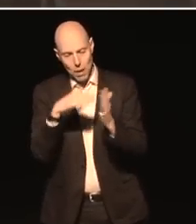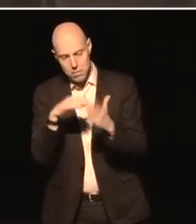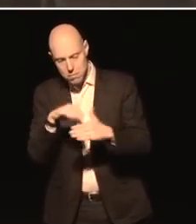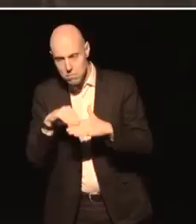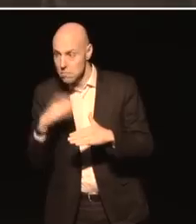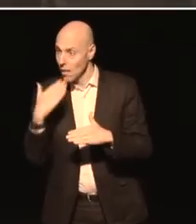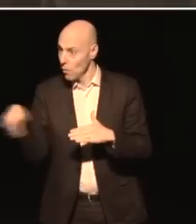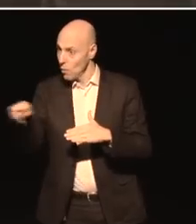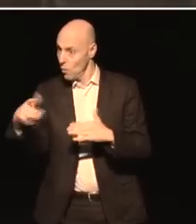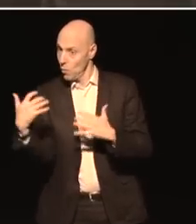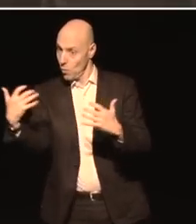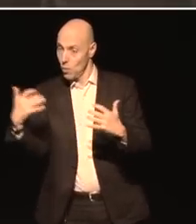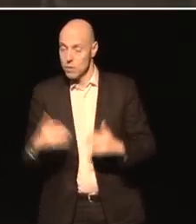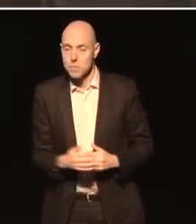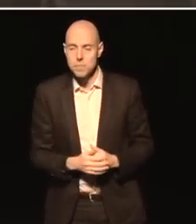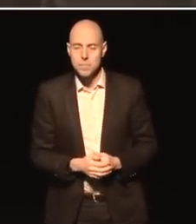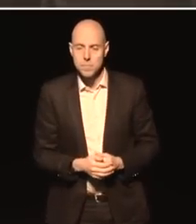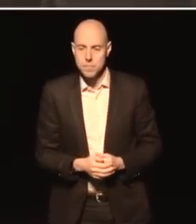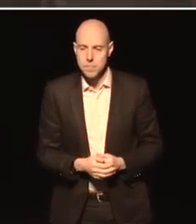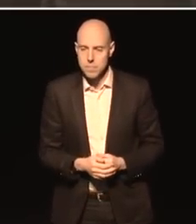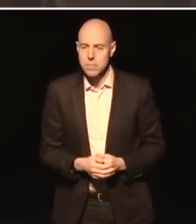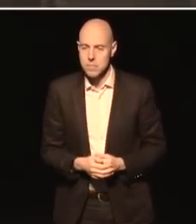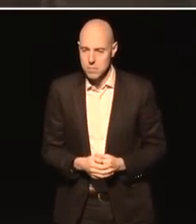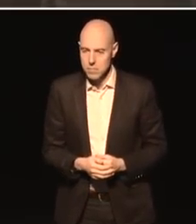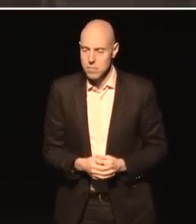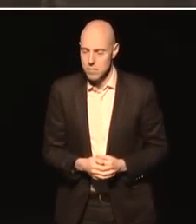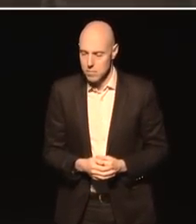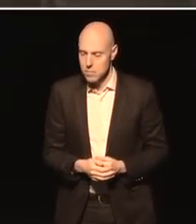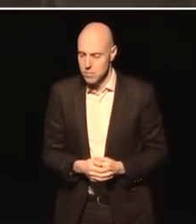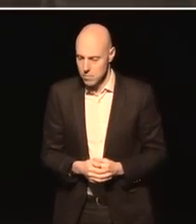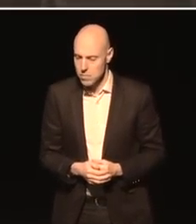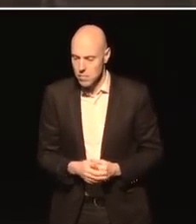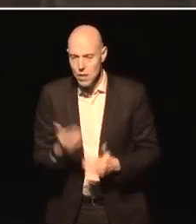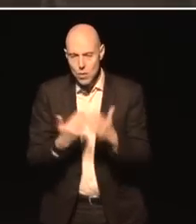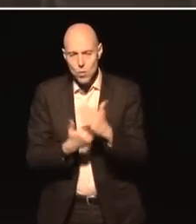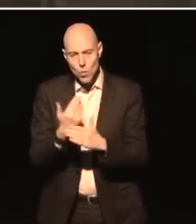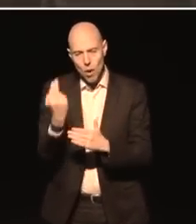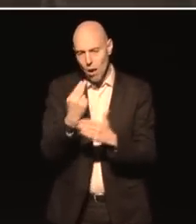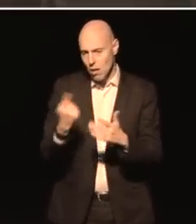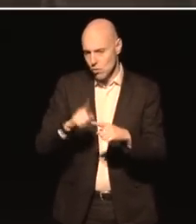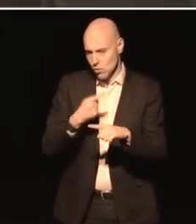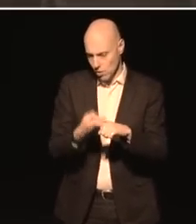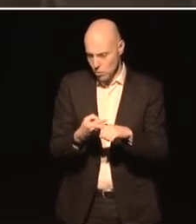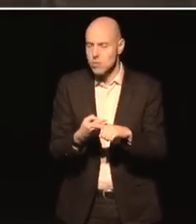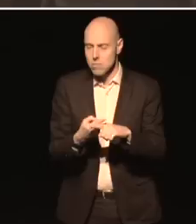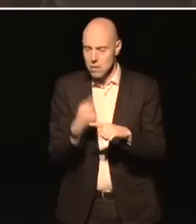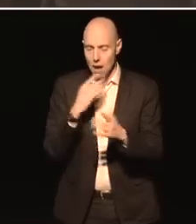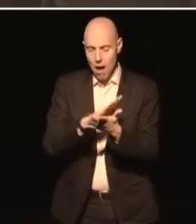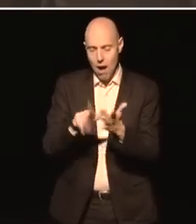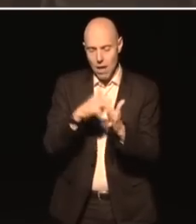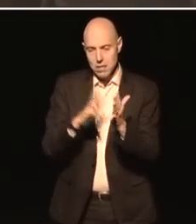And thank you, audience. So New Art Exchange is based in an inner city area called Hyson Green in